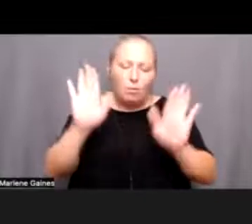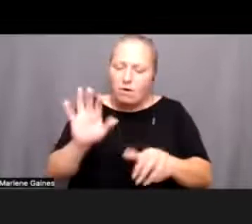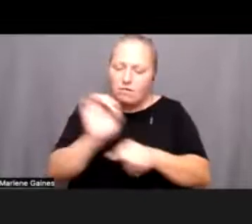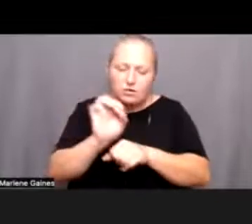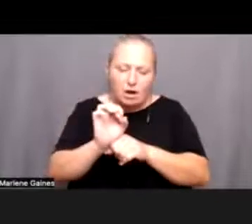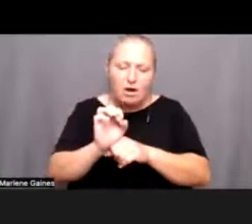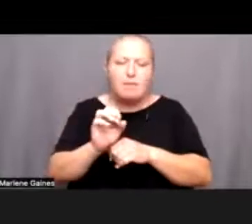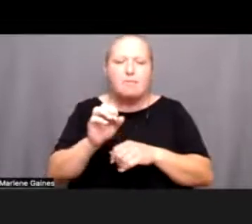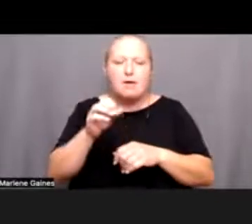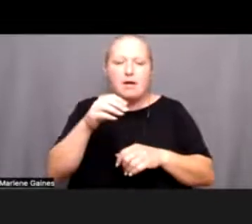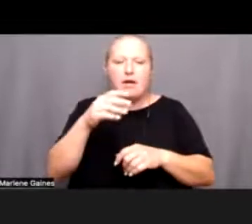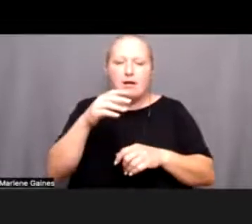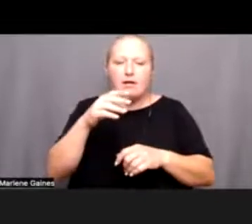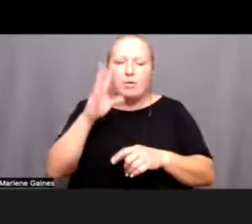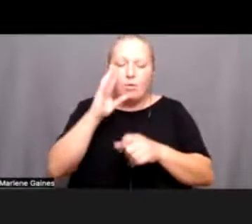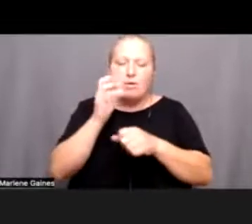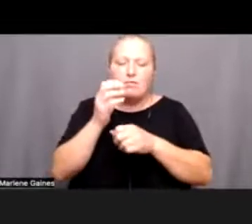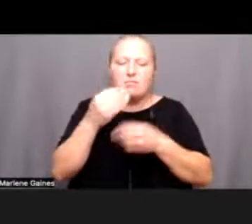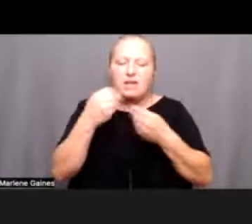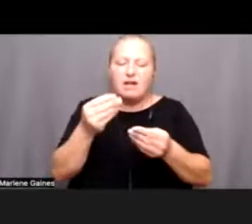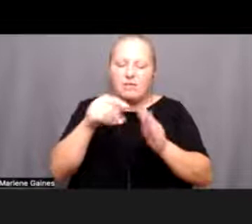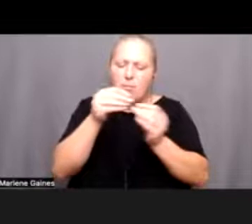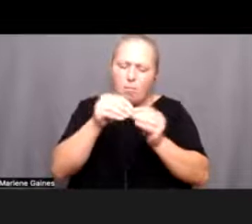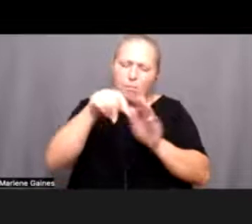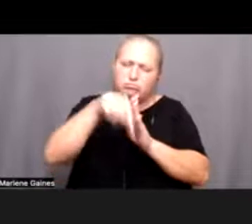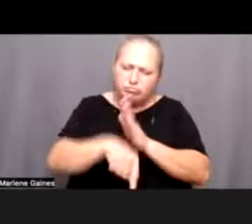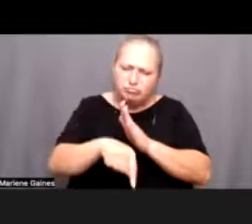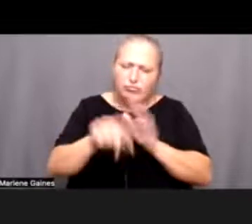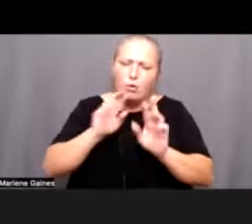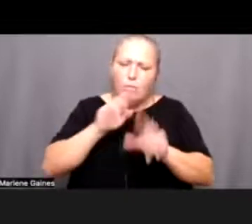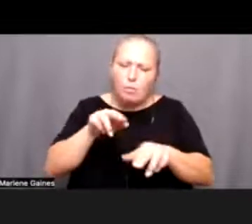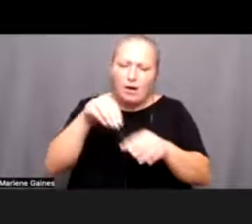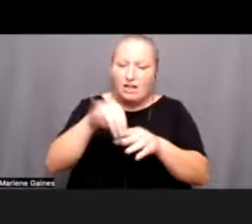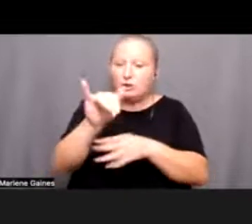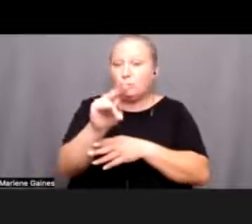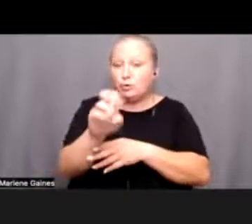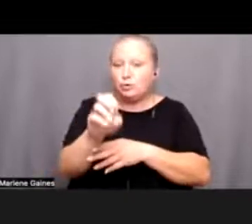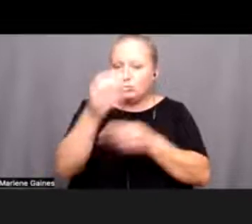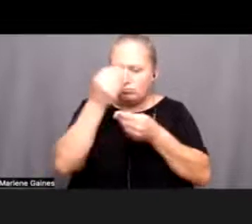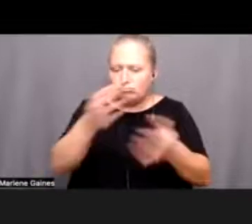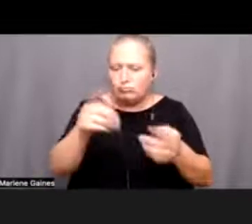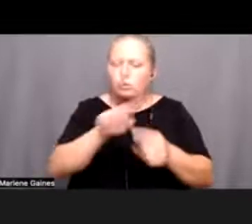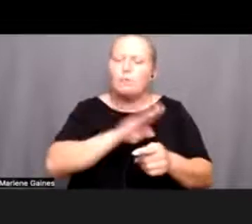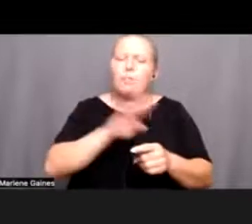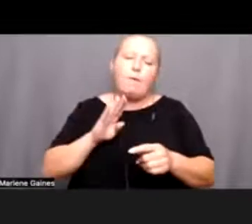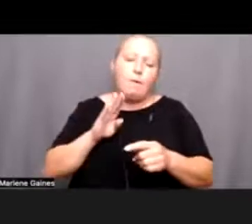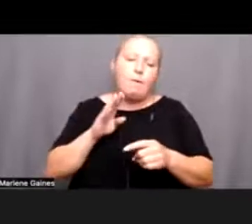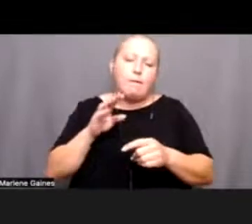much more thorough report to the board in June, to be able